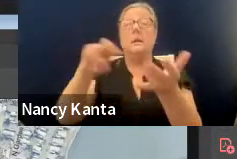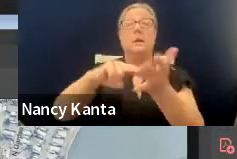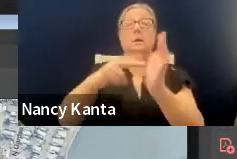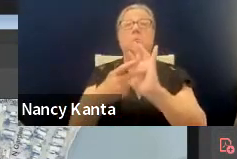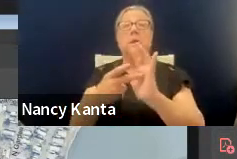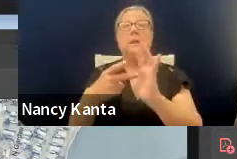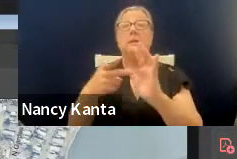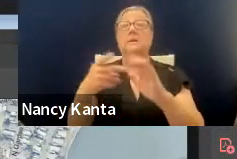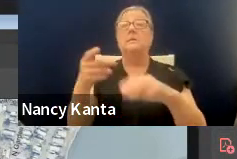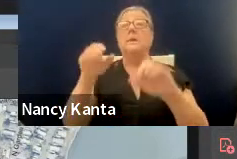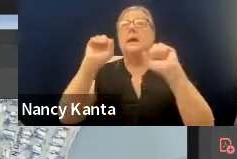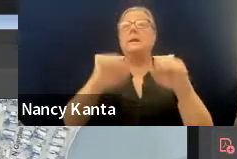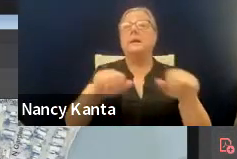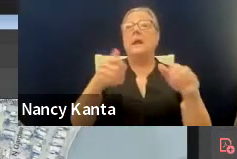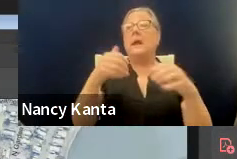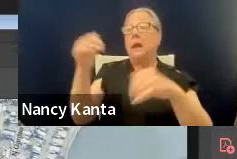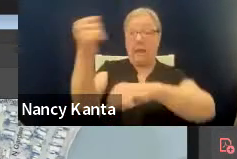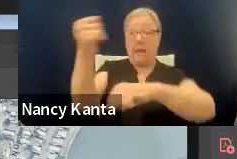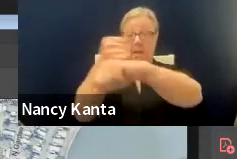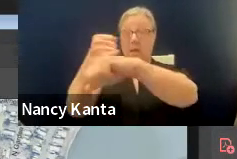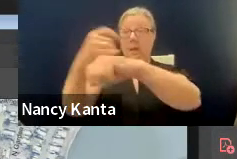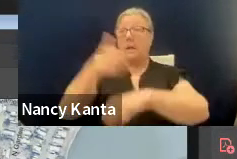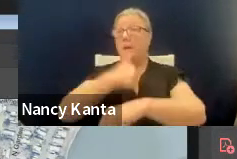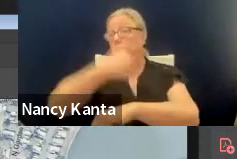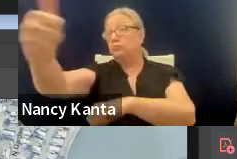from the island without getting on the freeway.